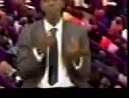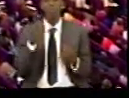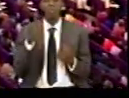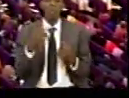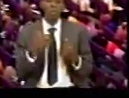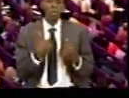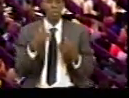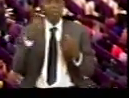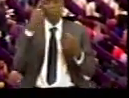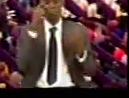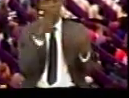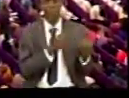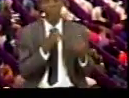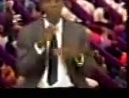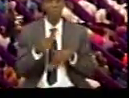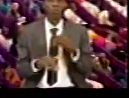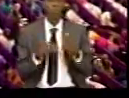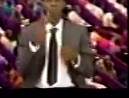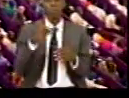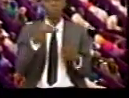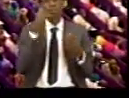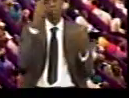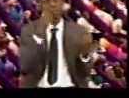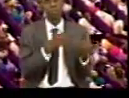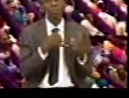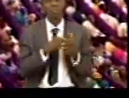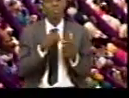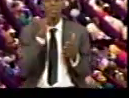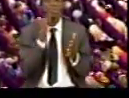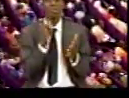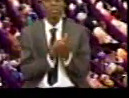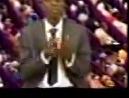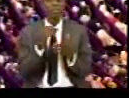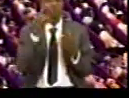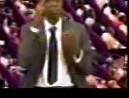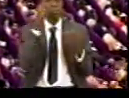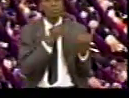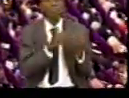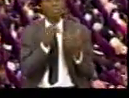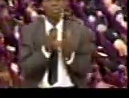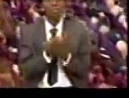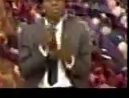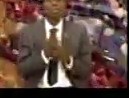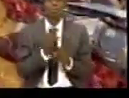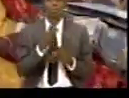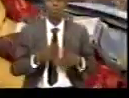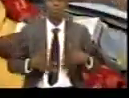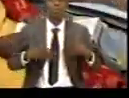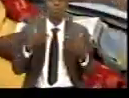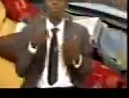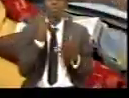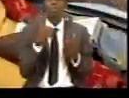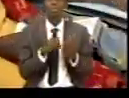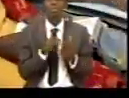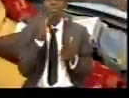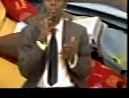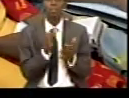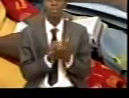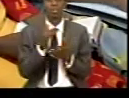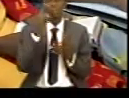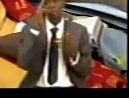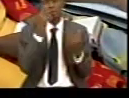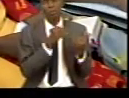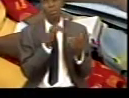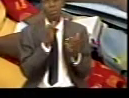faith. And it is that faith that encompasses your life. It is that faith that saturates